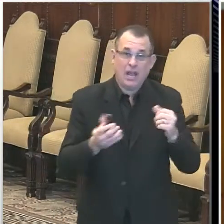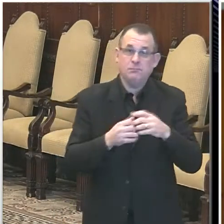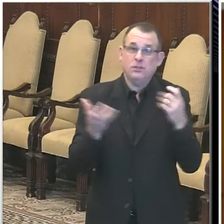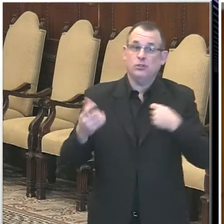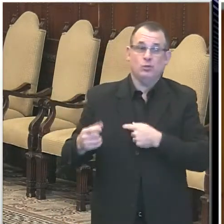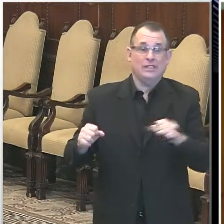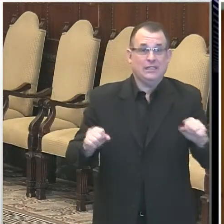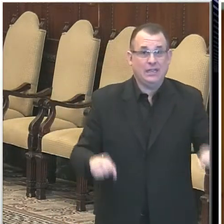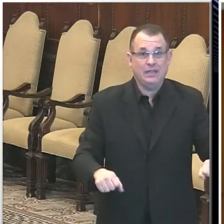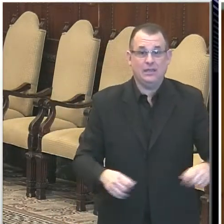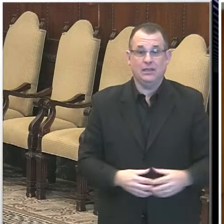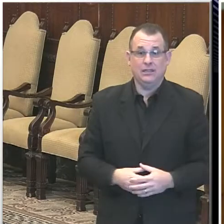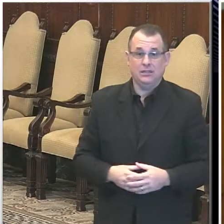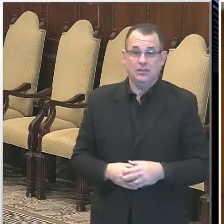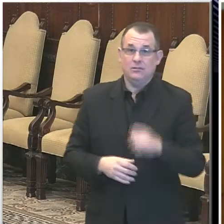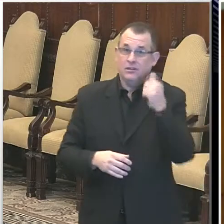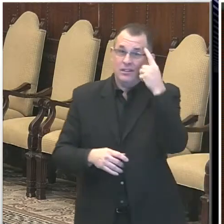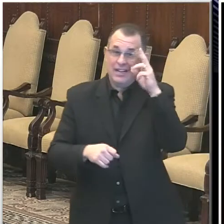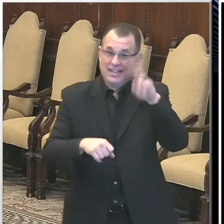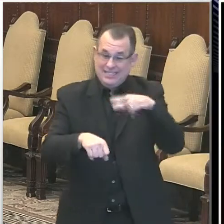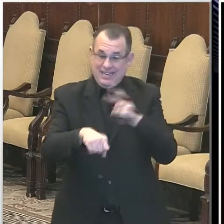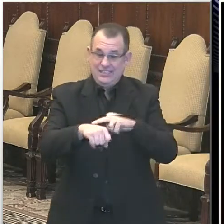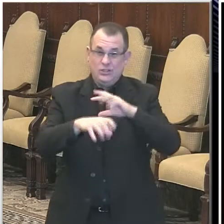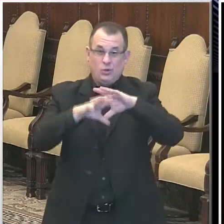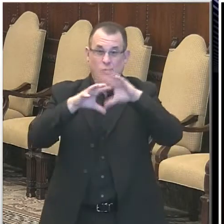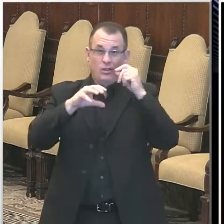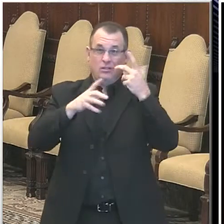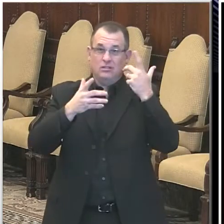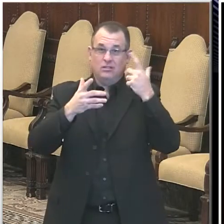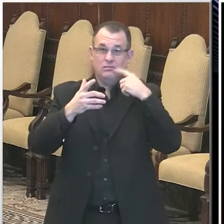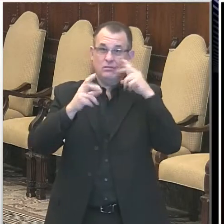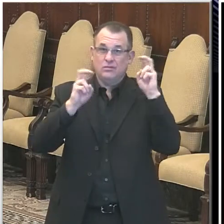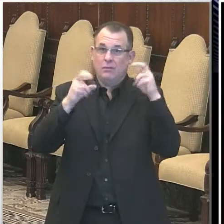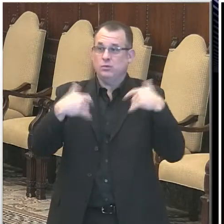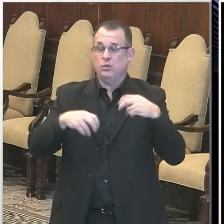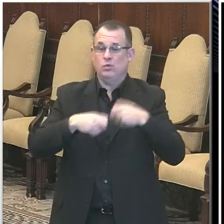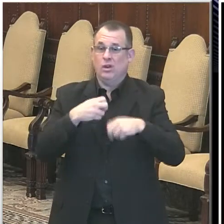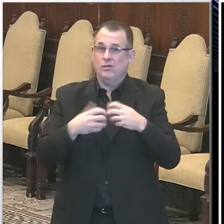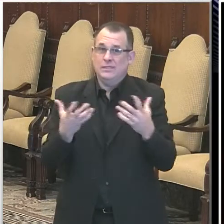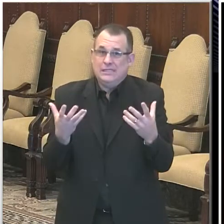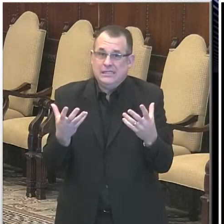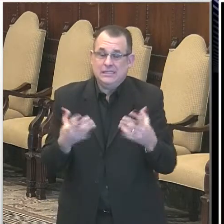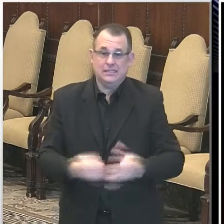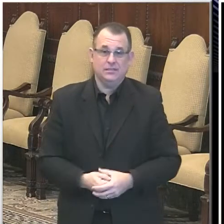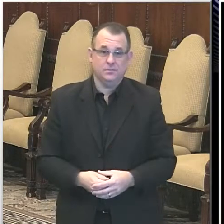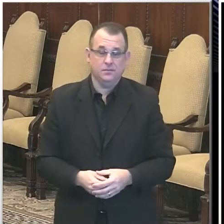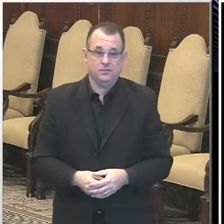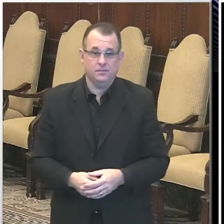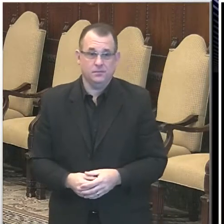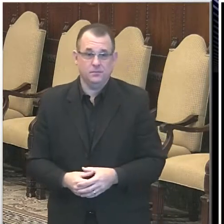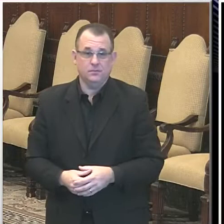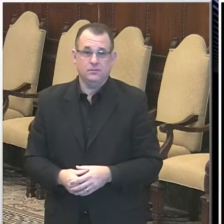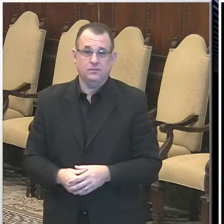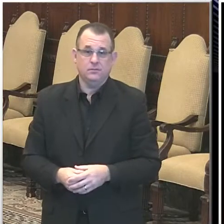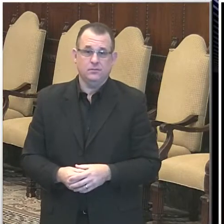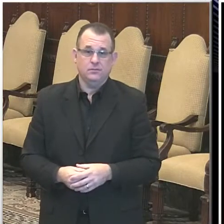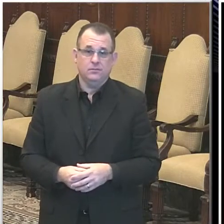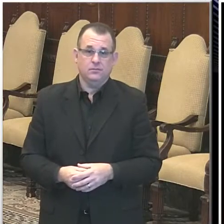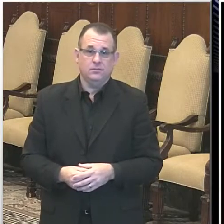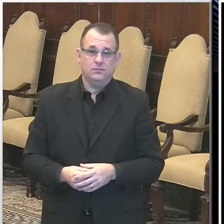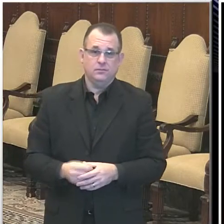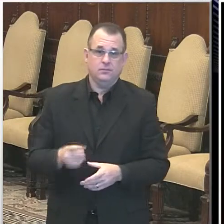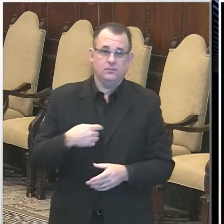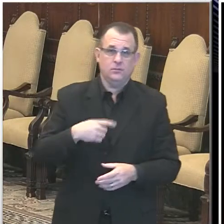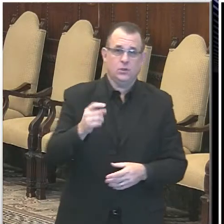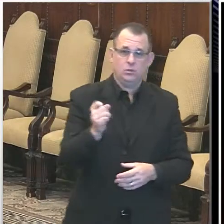again, this is a national and global problem. Well, let me say part of the problem, however, is if you've heard from all the governors, especially Governor